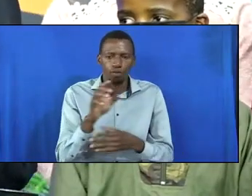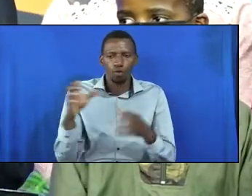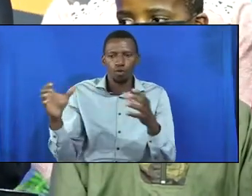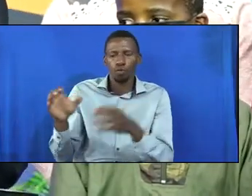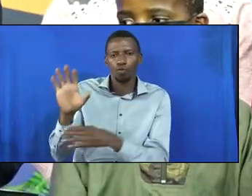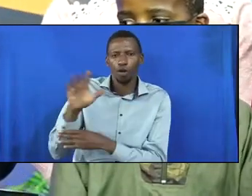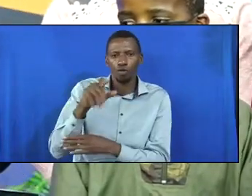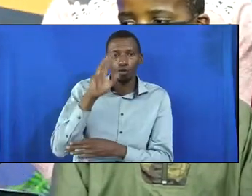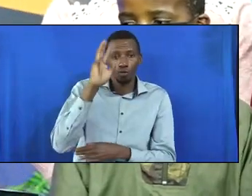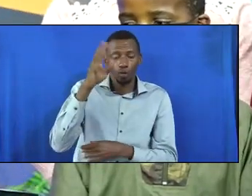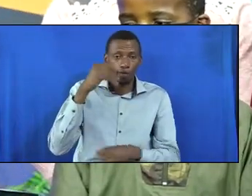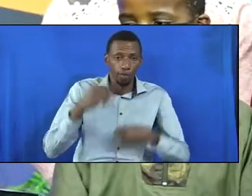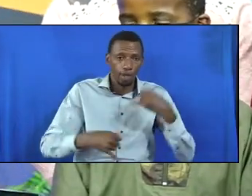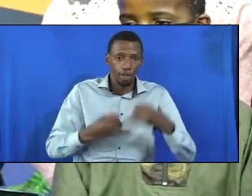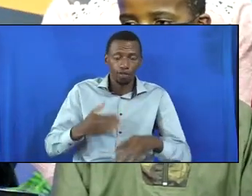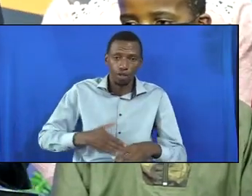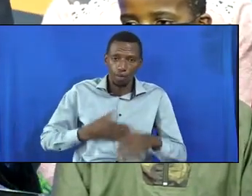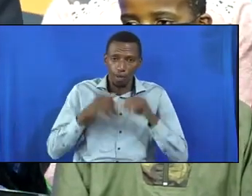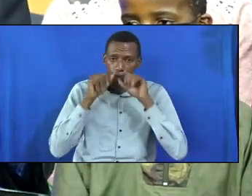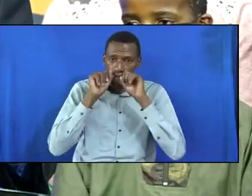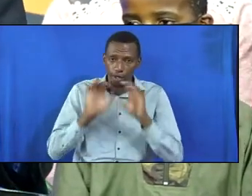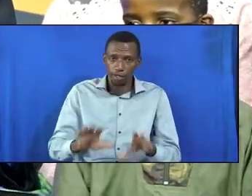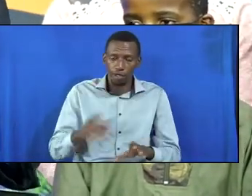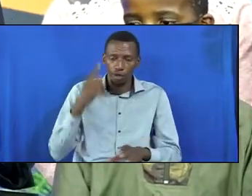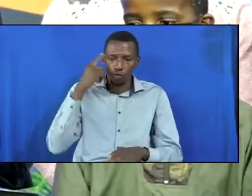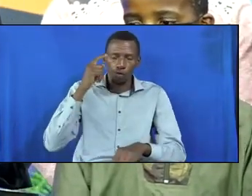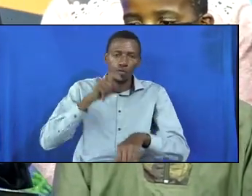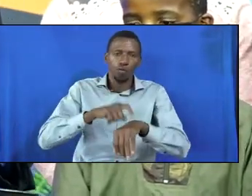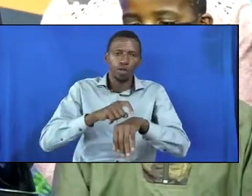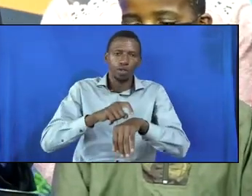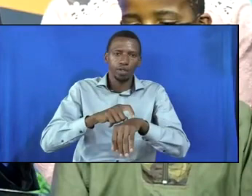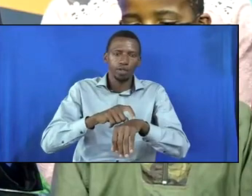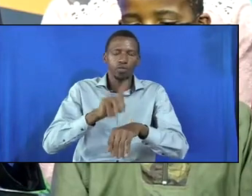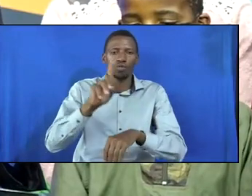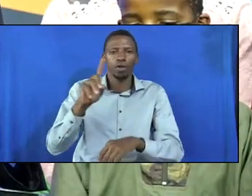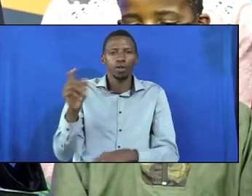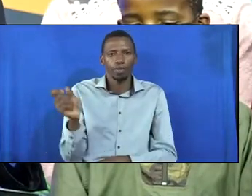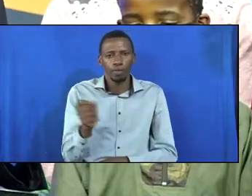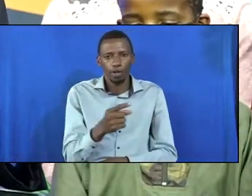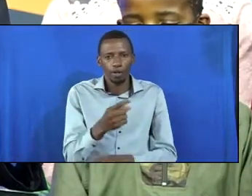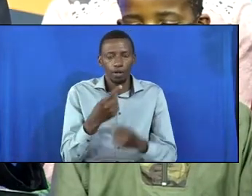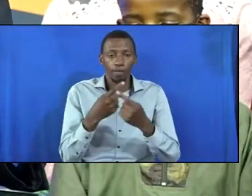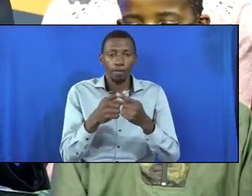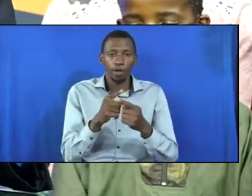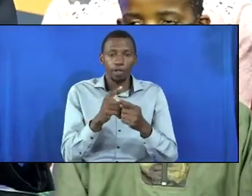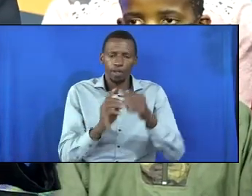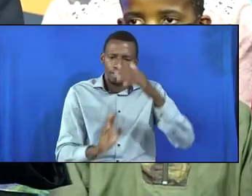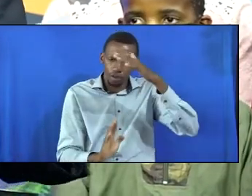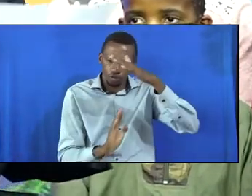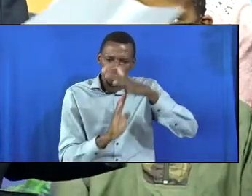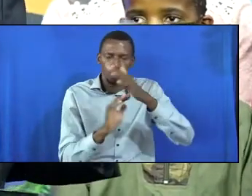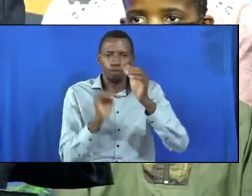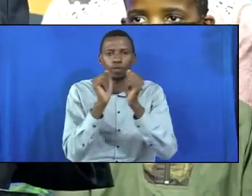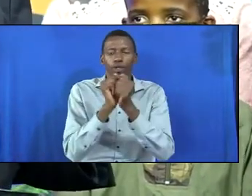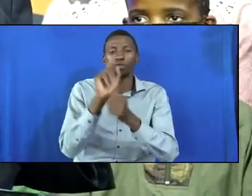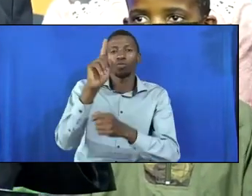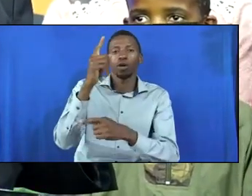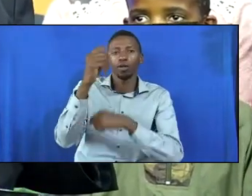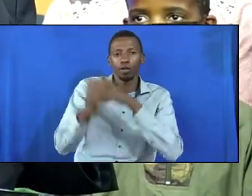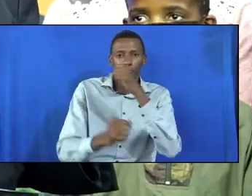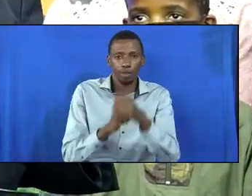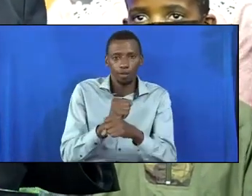my blessings for a period of at least 1 month. But the top 10, 1 year. And I